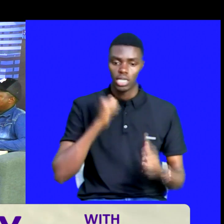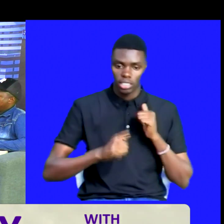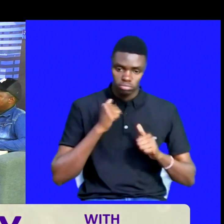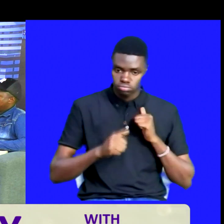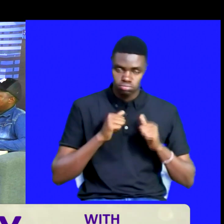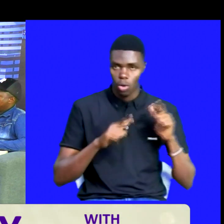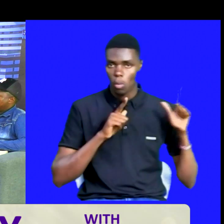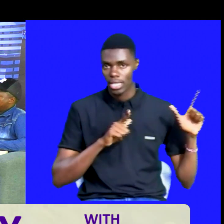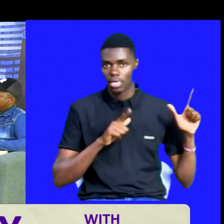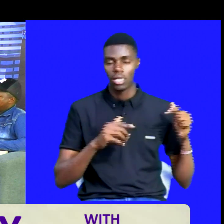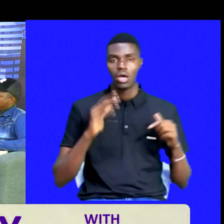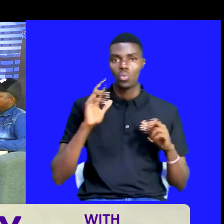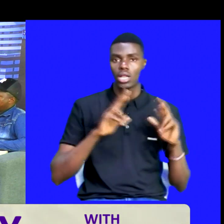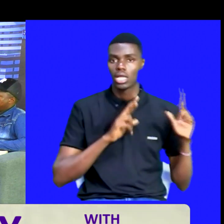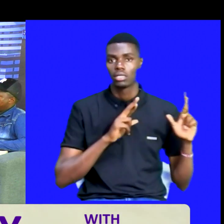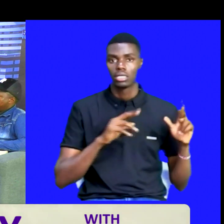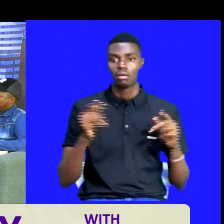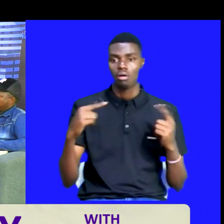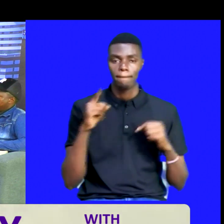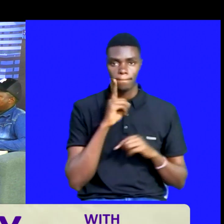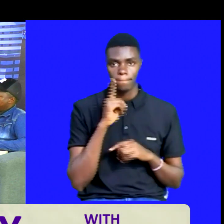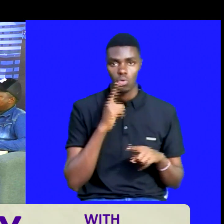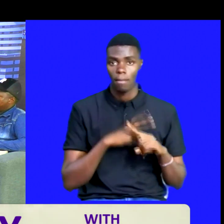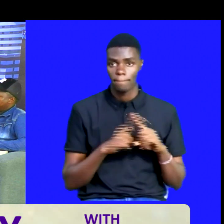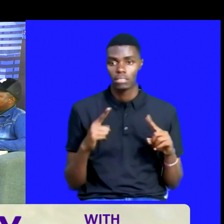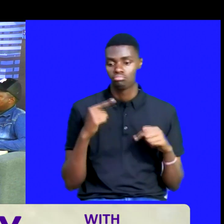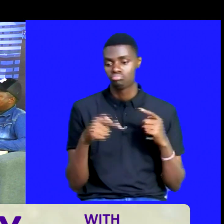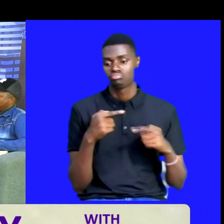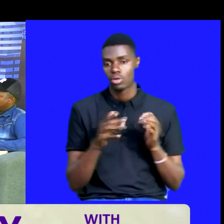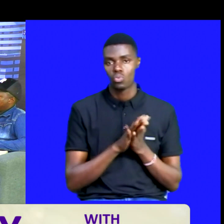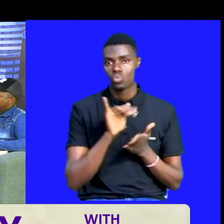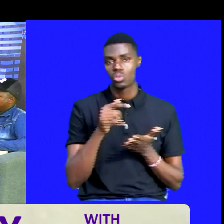performance. We are going to wait on that come tomorrow. But then again, we are continuing with such